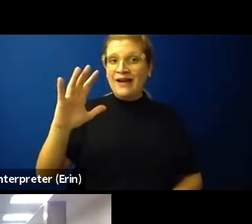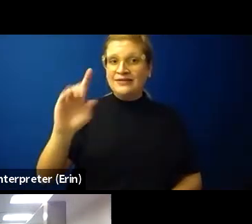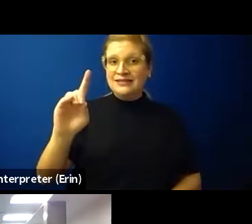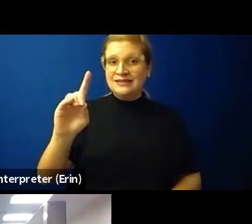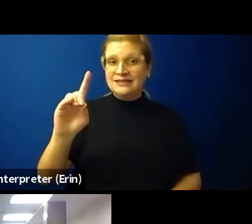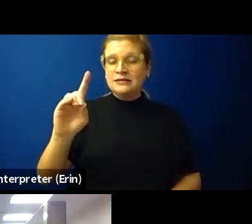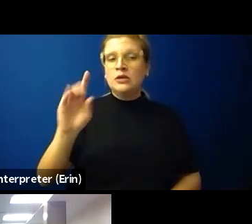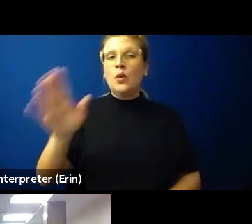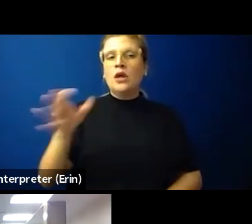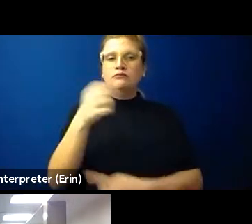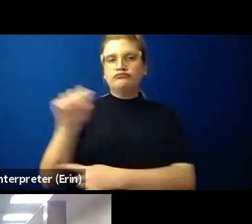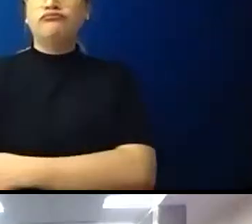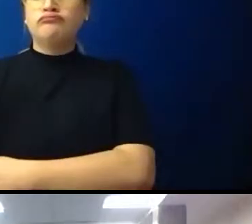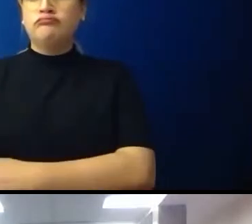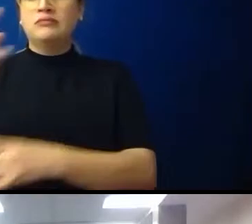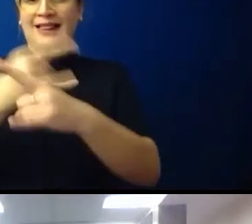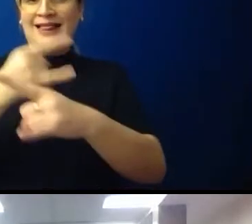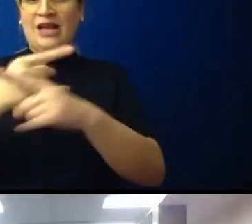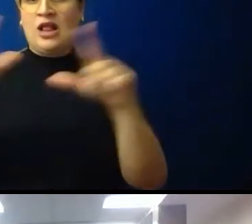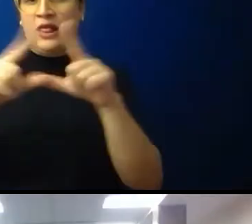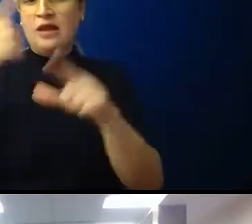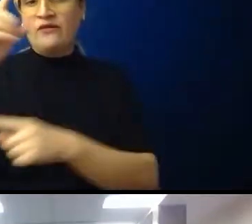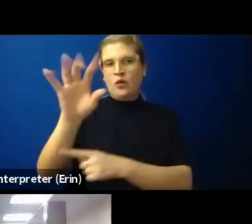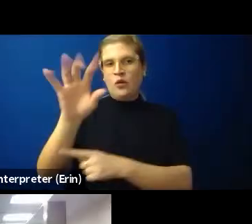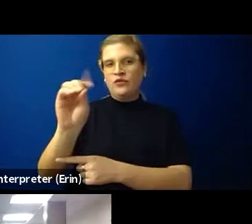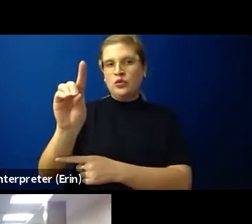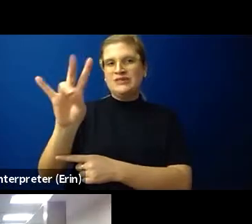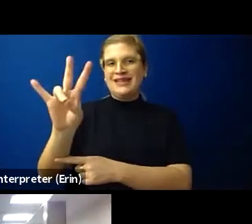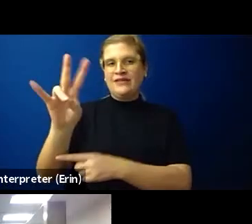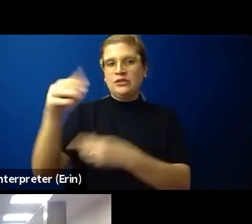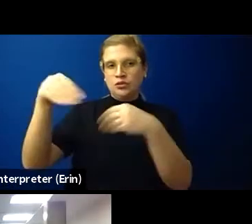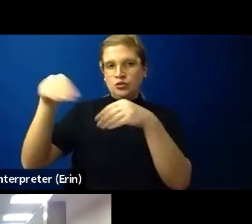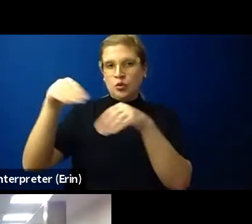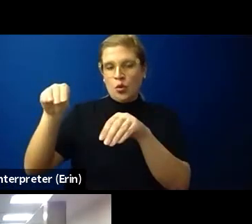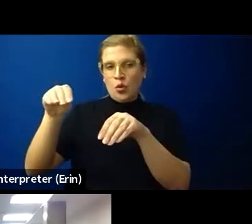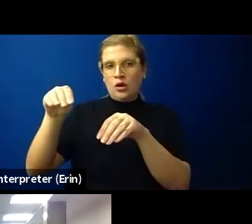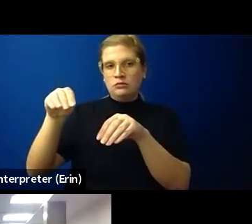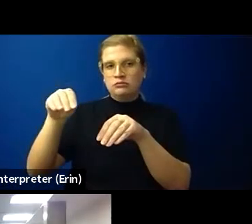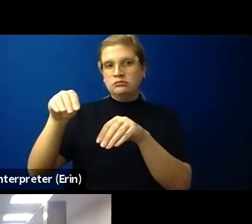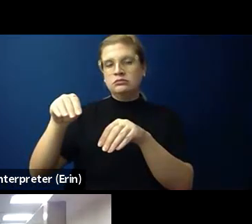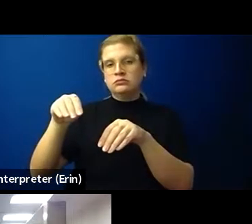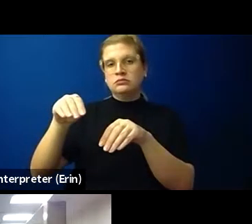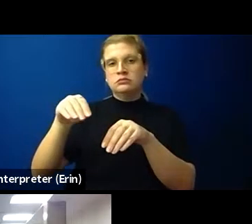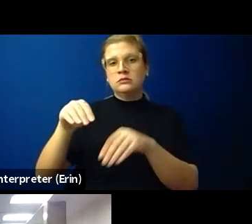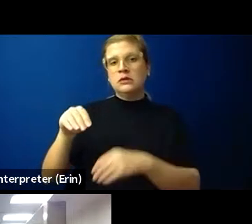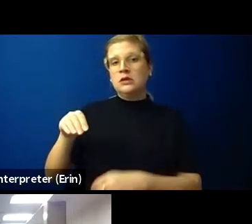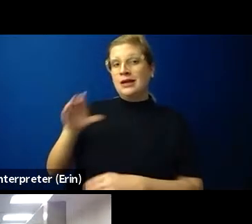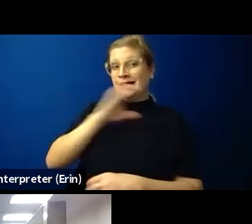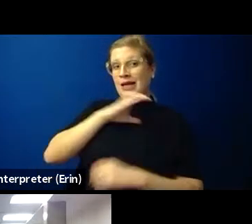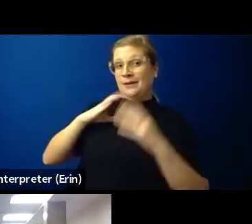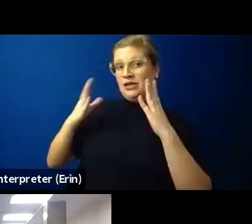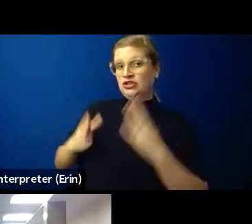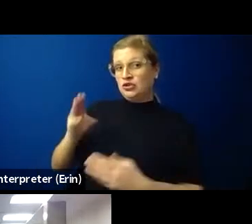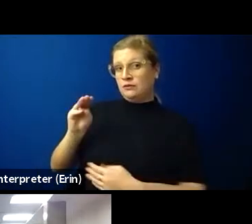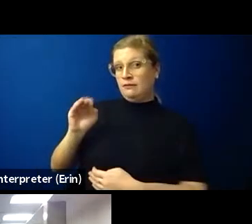liquor license for the Food 7 store, giving Commissioner Moore as our